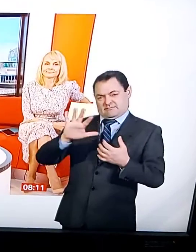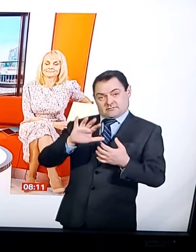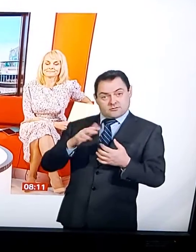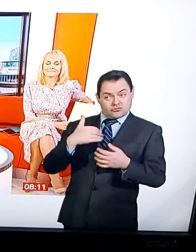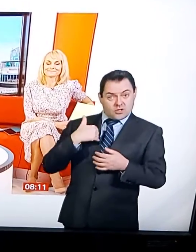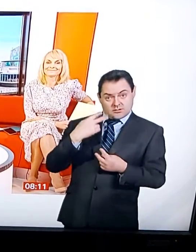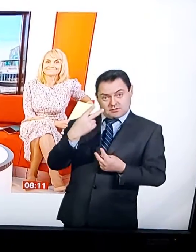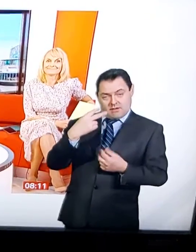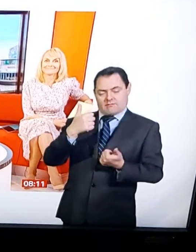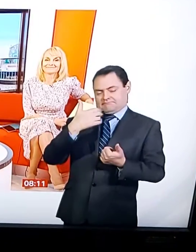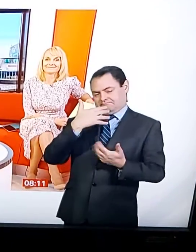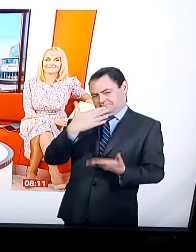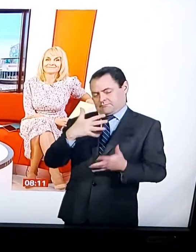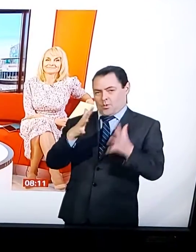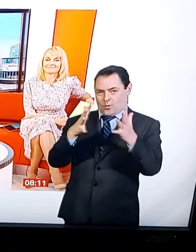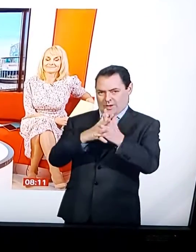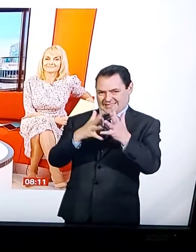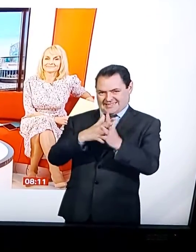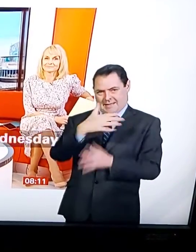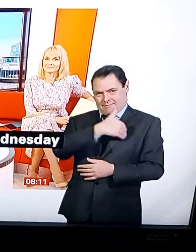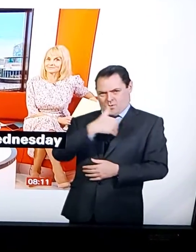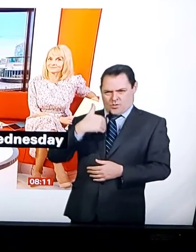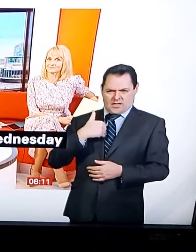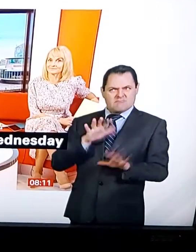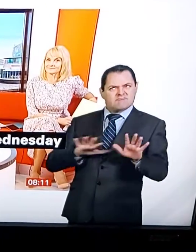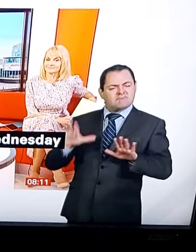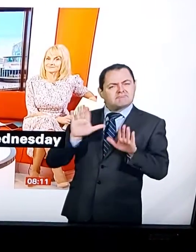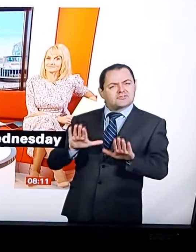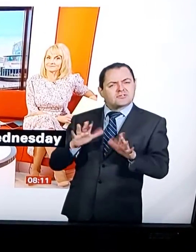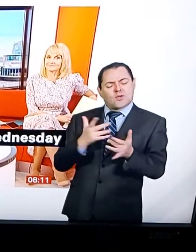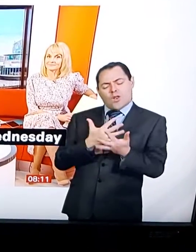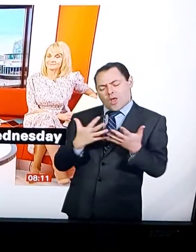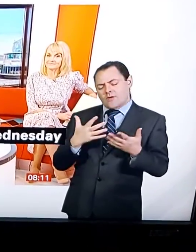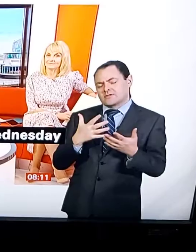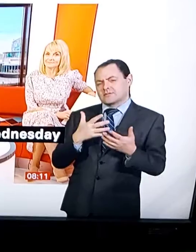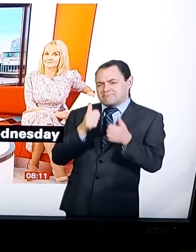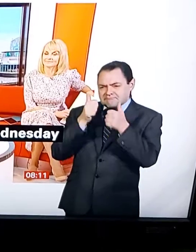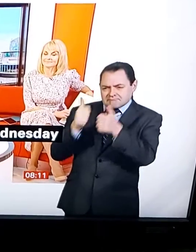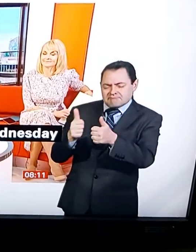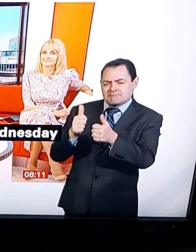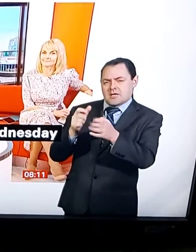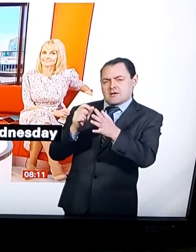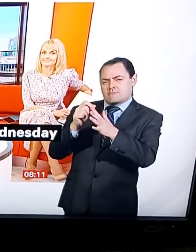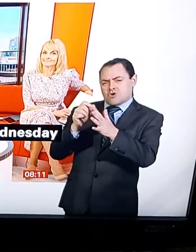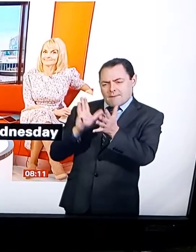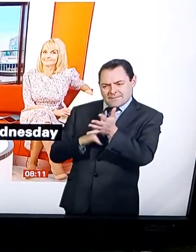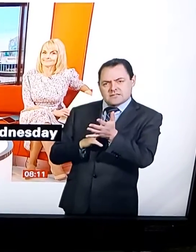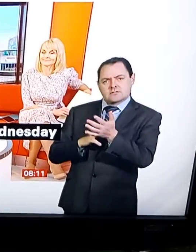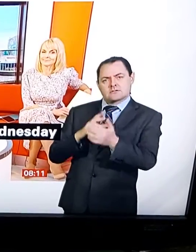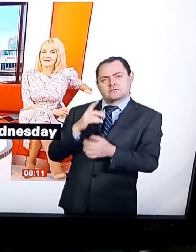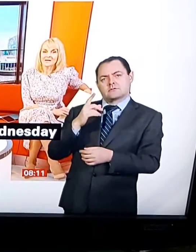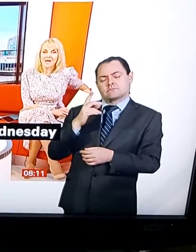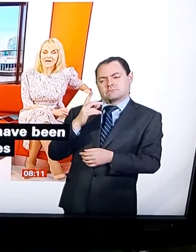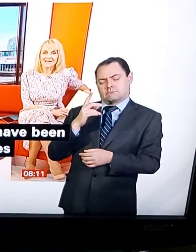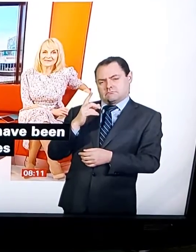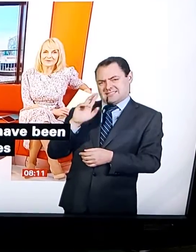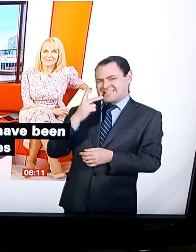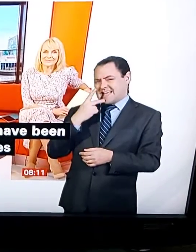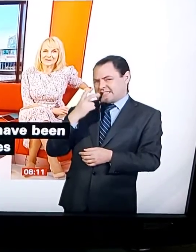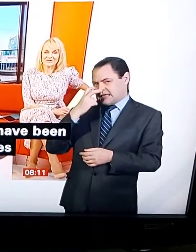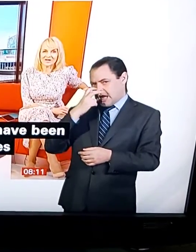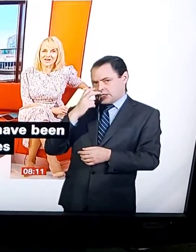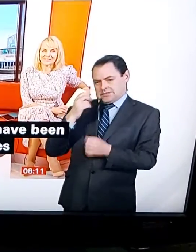Wednesday morning, and right across the UK, people have been showing their well wishes for the Prime Minister. He spent another night in intensive care. Let's have a look